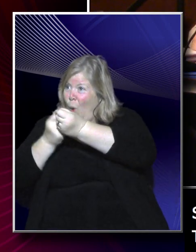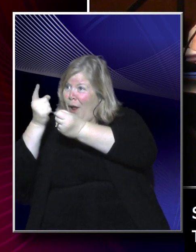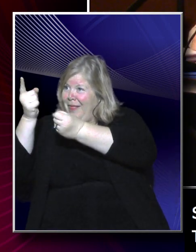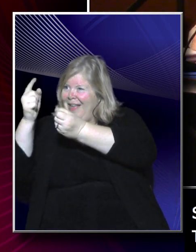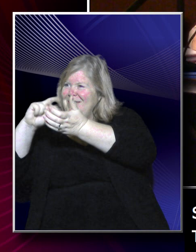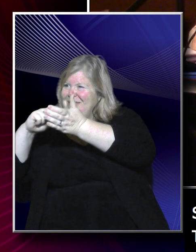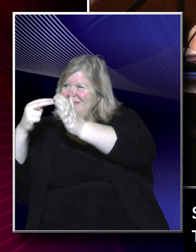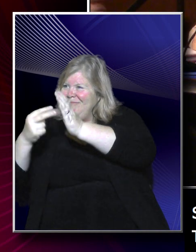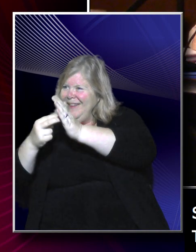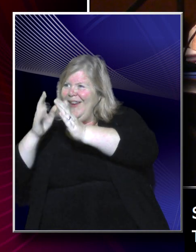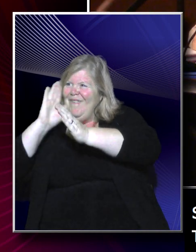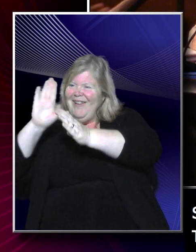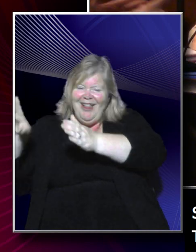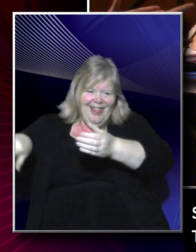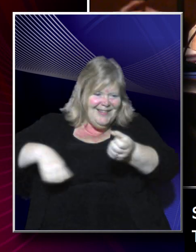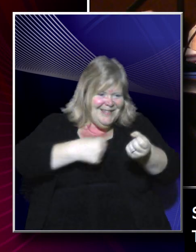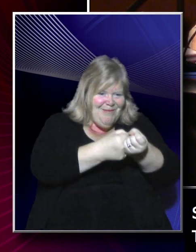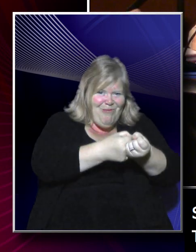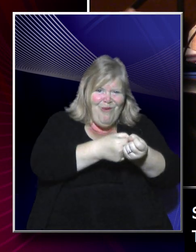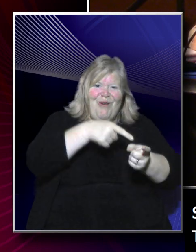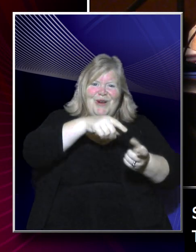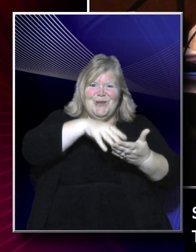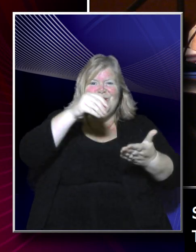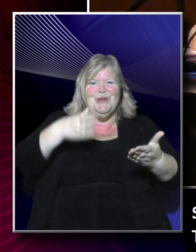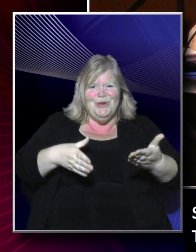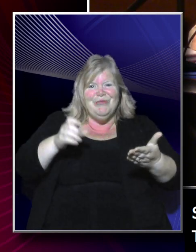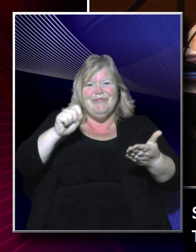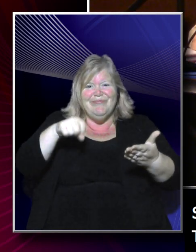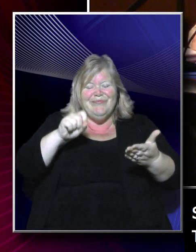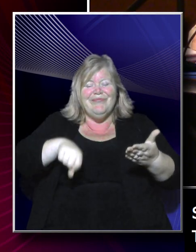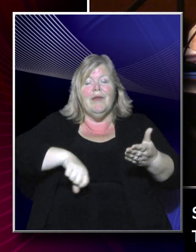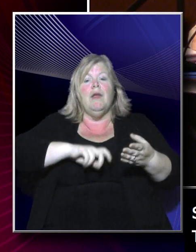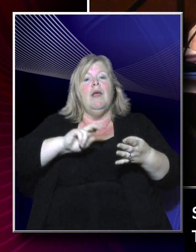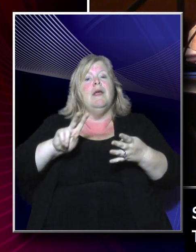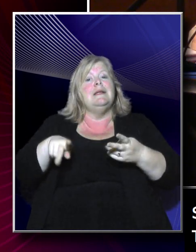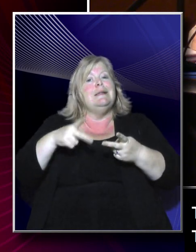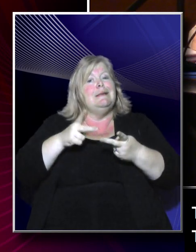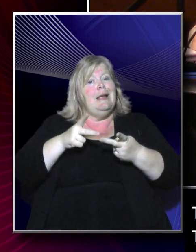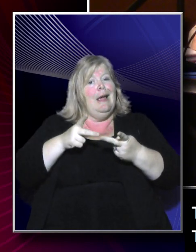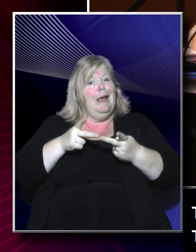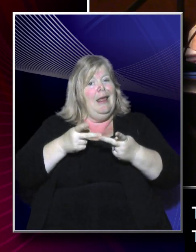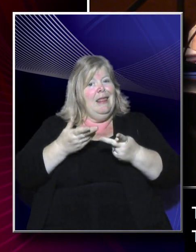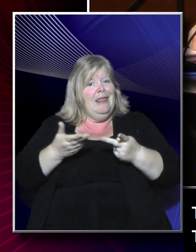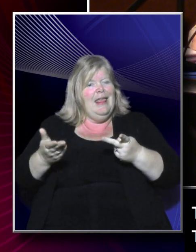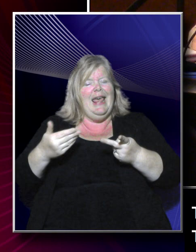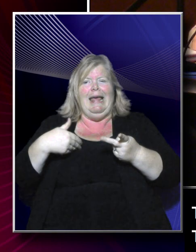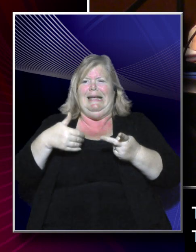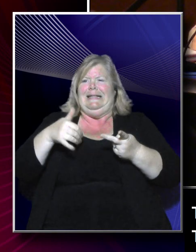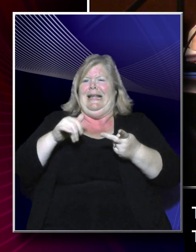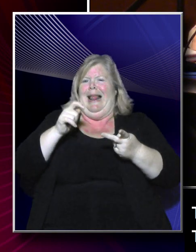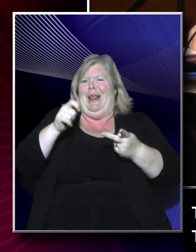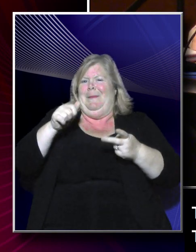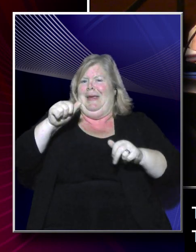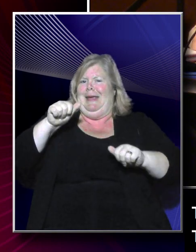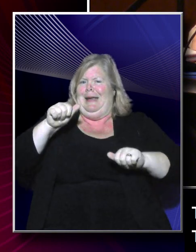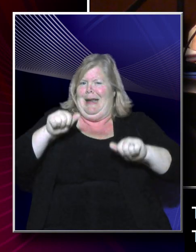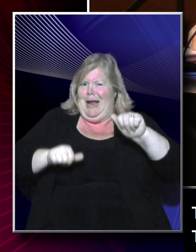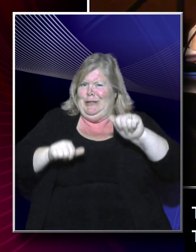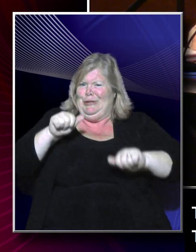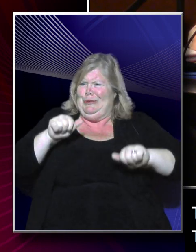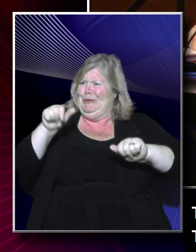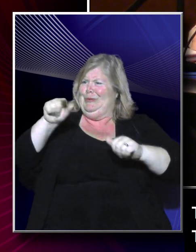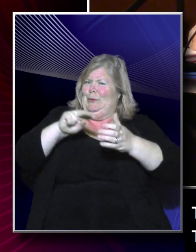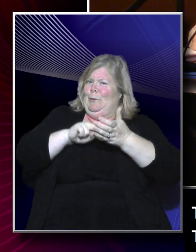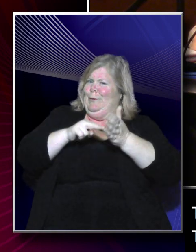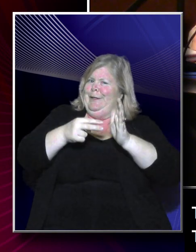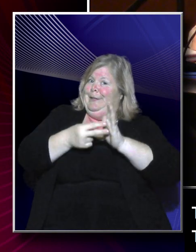the students. And the second thing they pointed out, which I'm still not sure what this